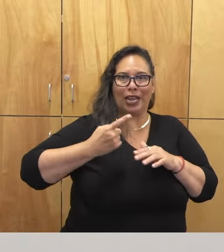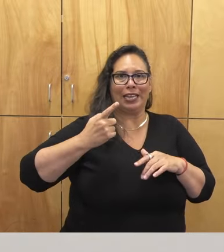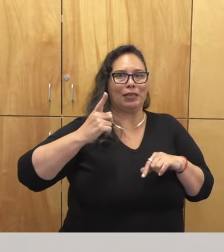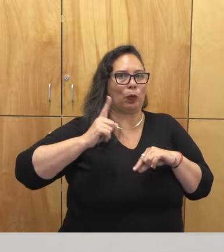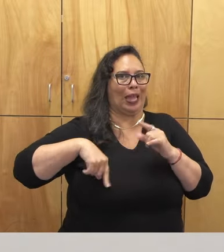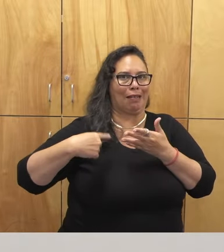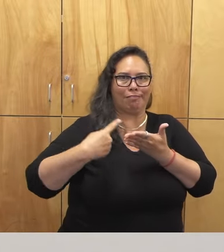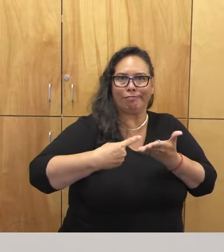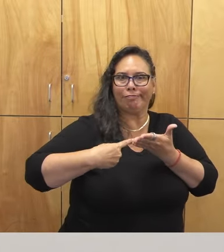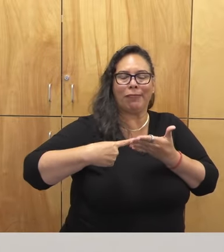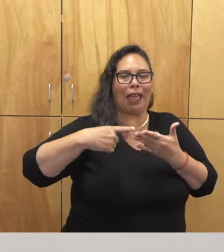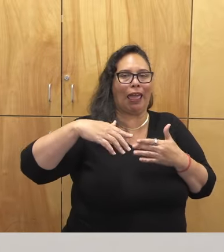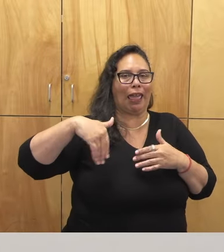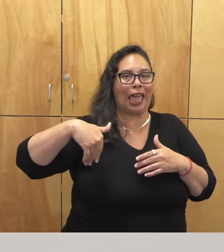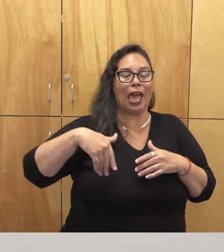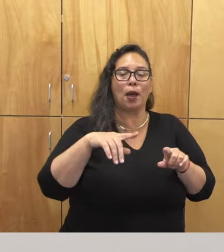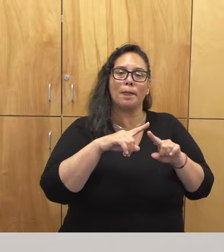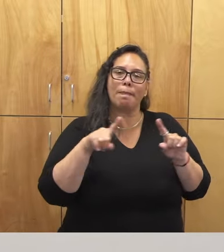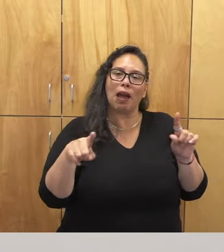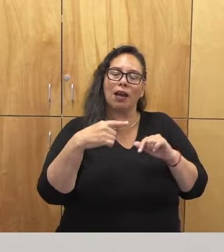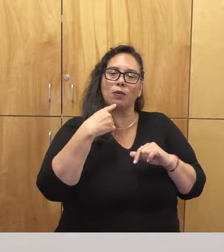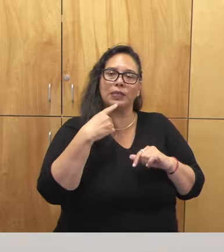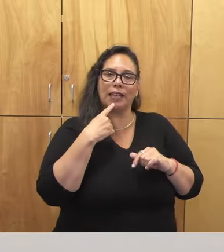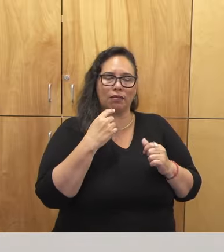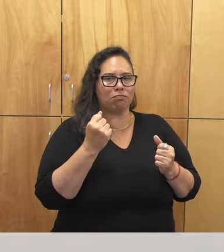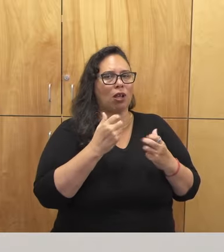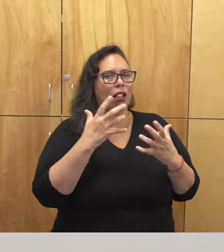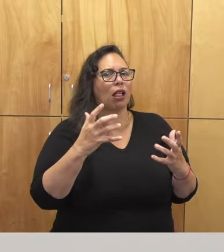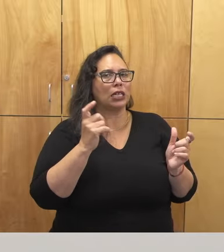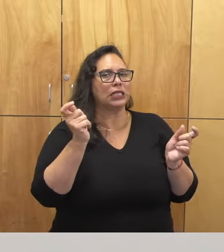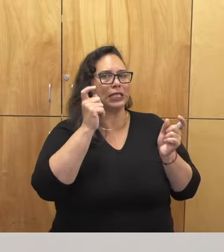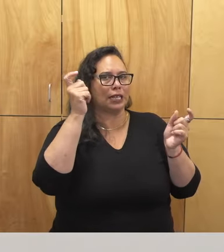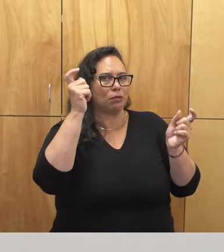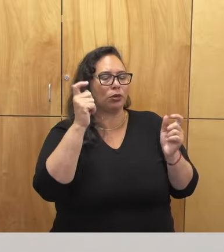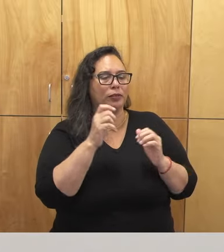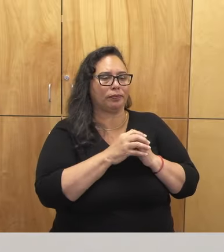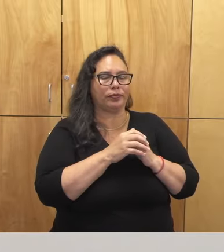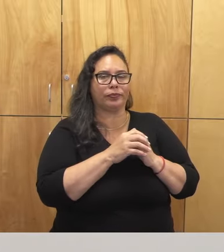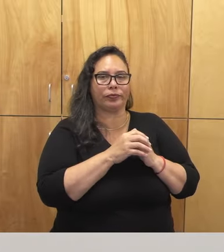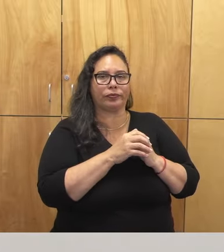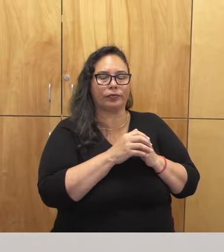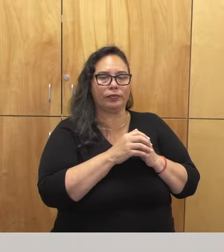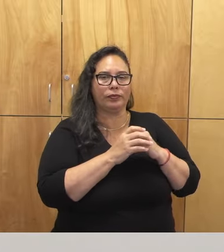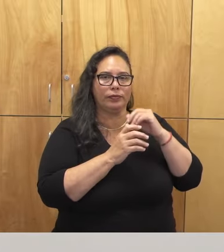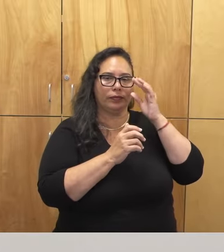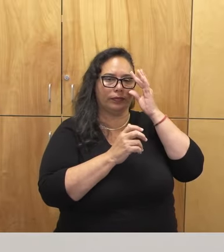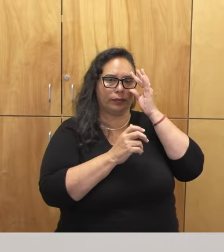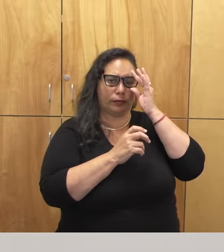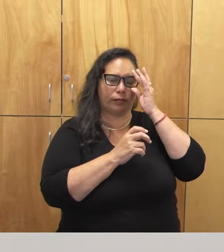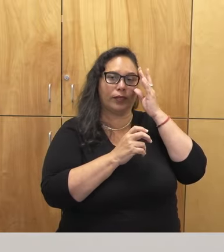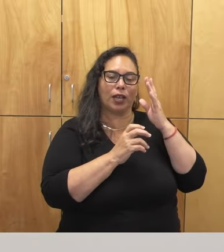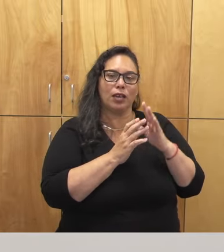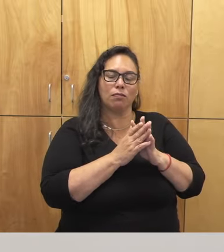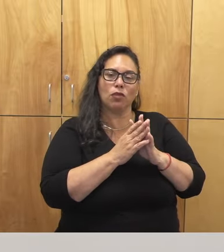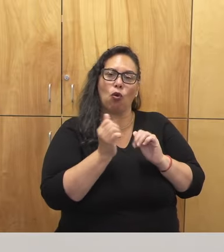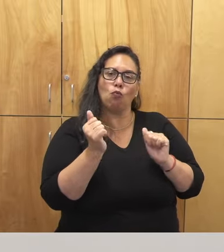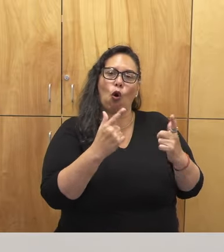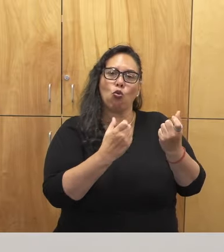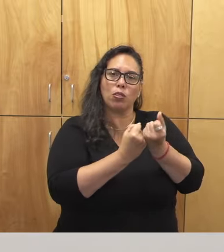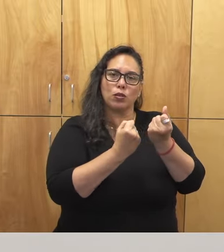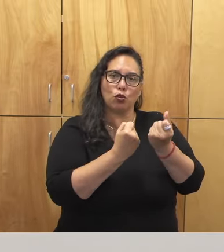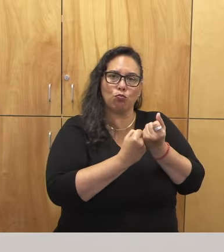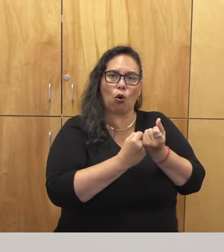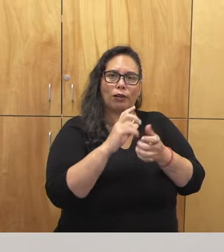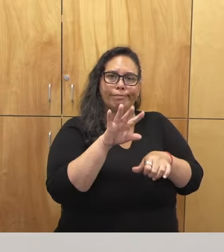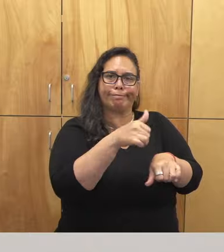yet, I will say that there is lots to celebrate, and all of the supports that